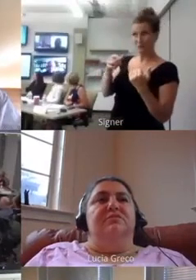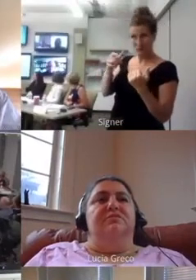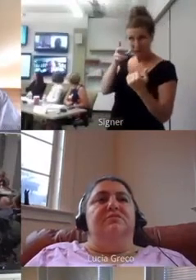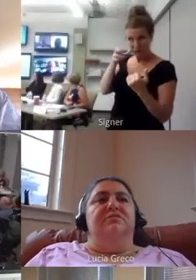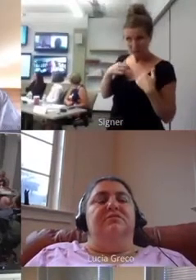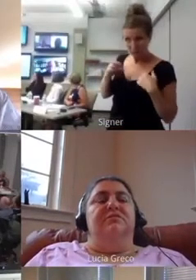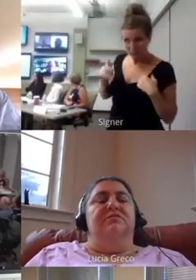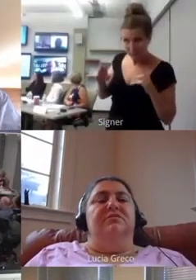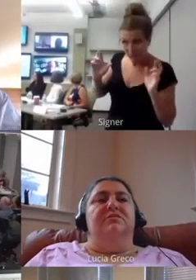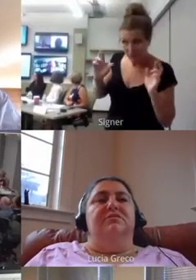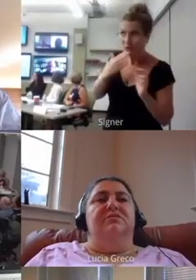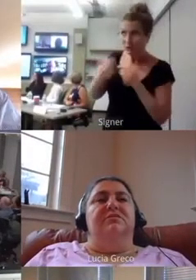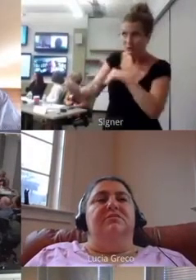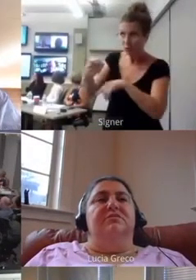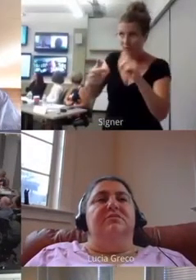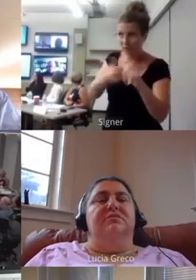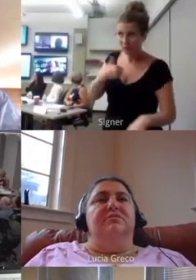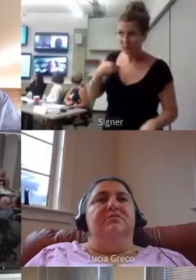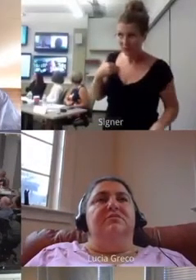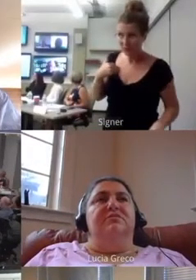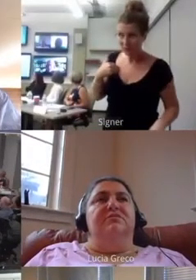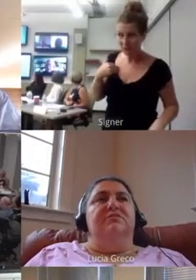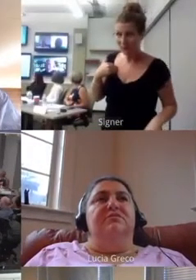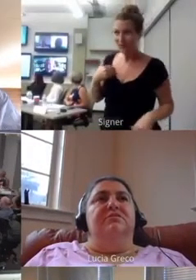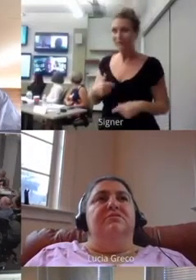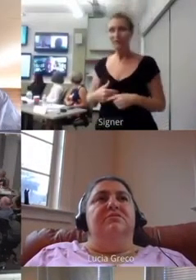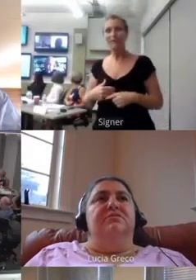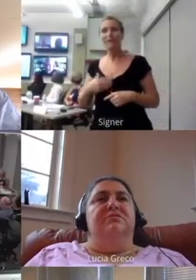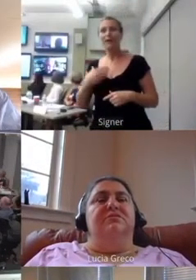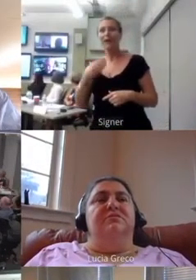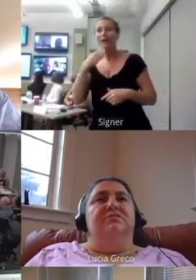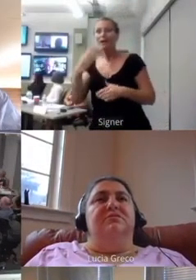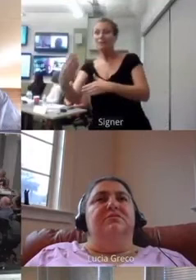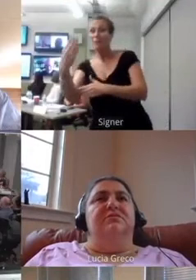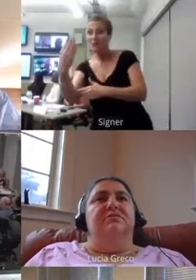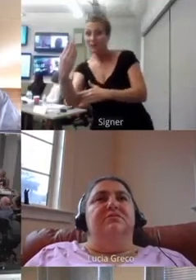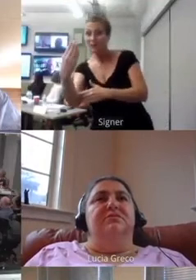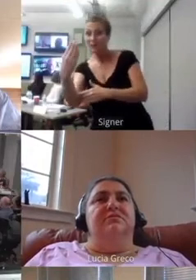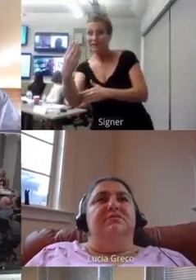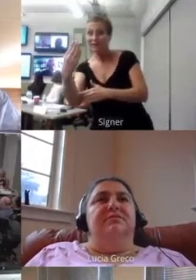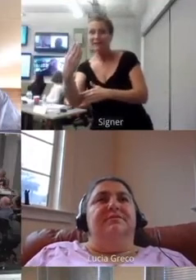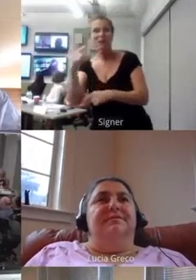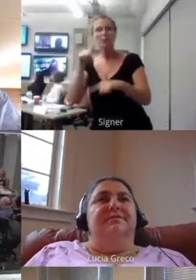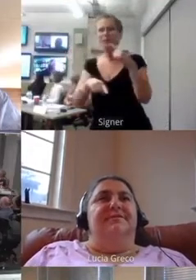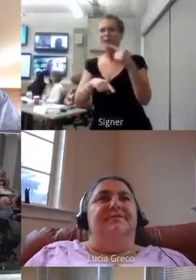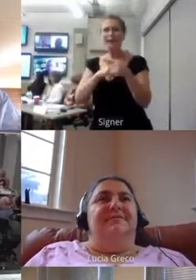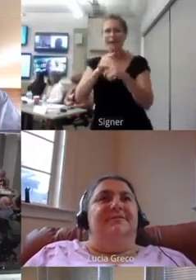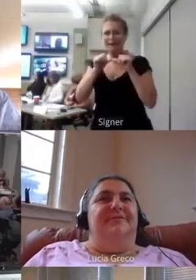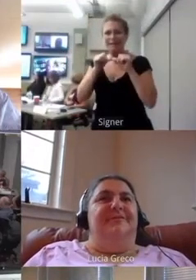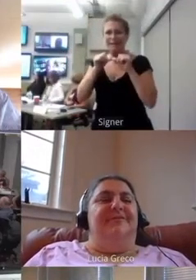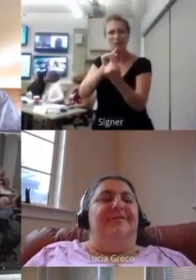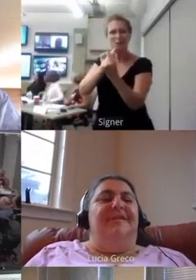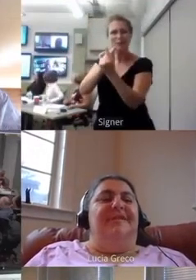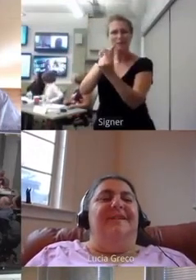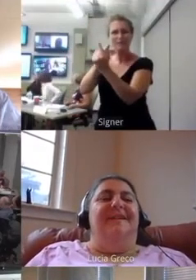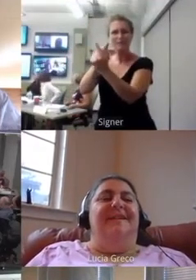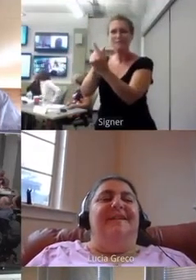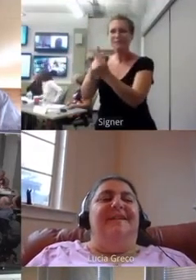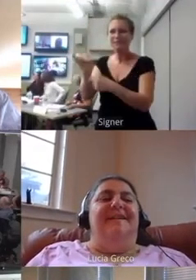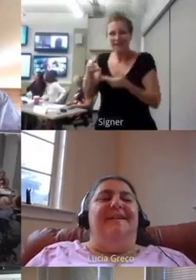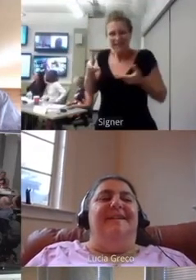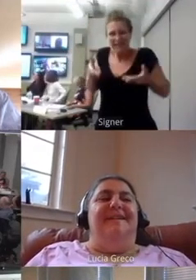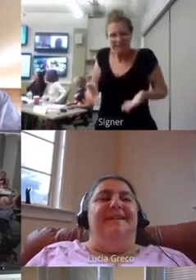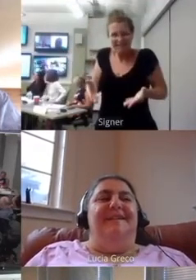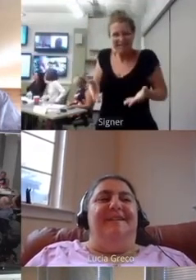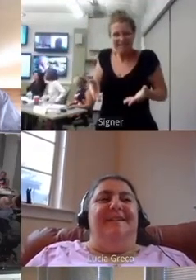Toronto. Good morning, David. We can't keep meeting like this. I agree. I totally agree. I want to